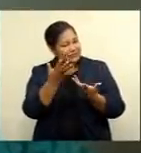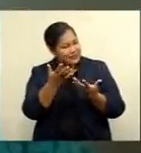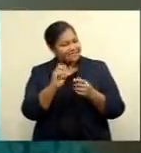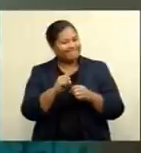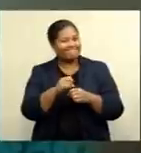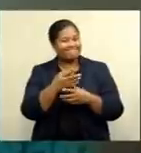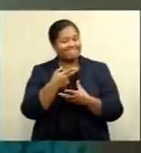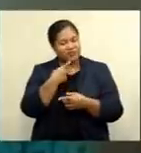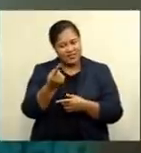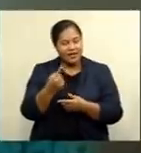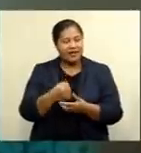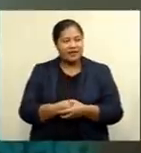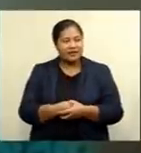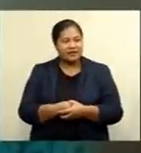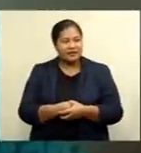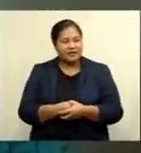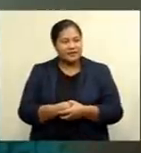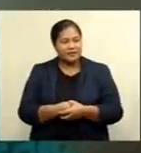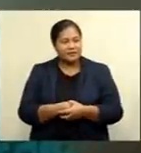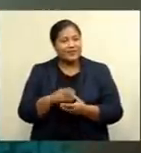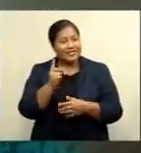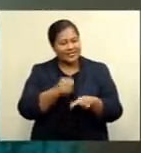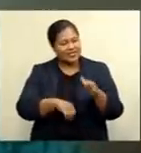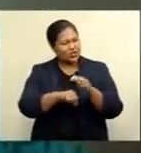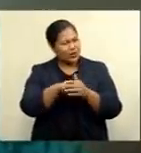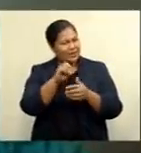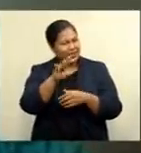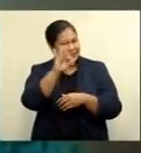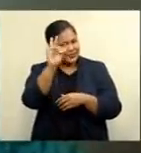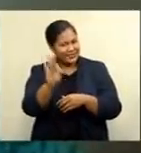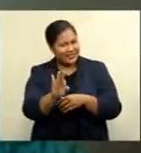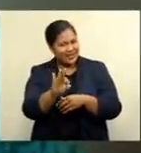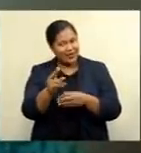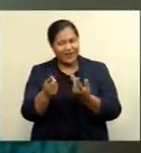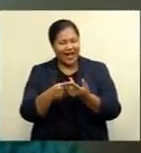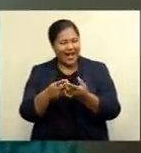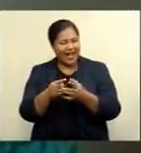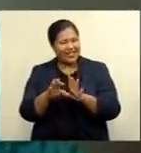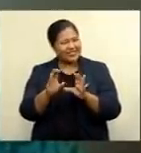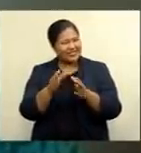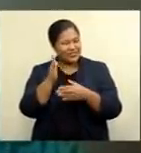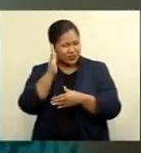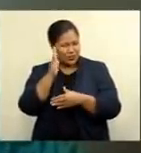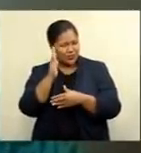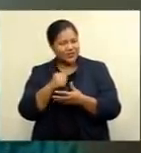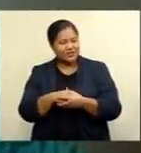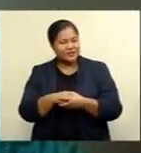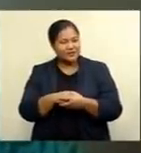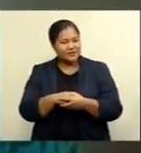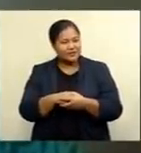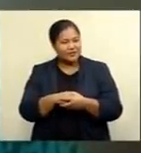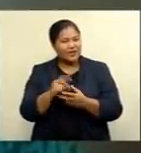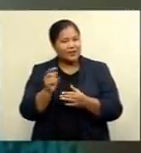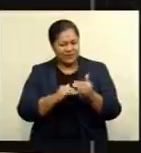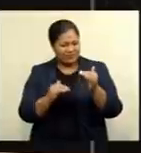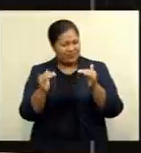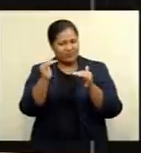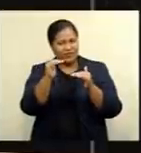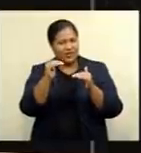say it's in the top 10% of universities. It's certainly not in the ranking and even in the